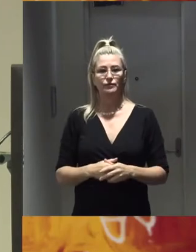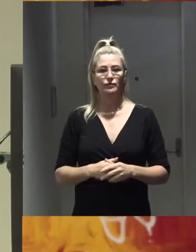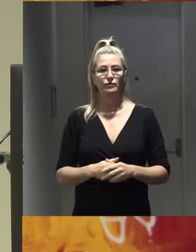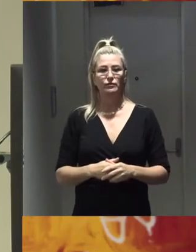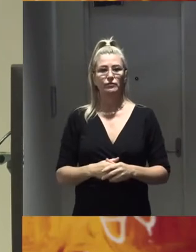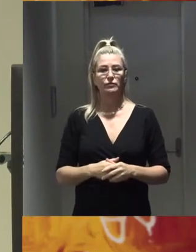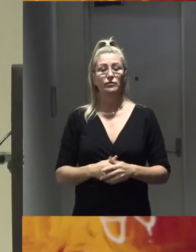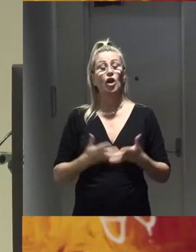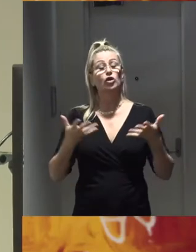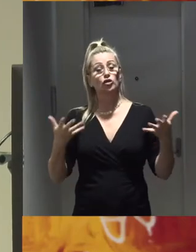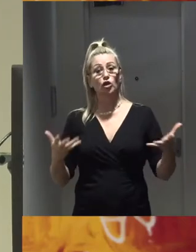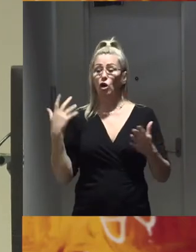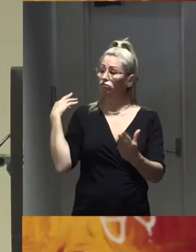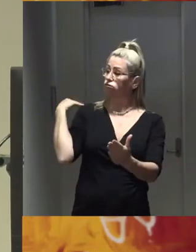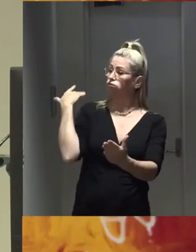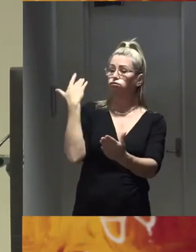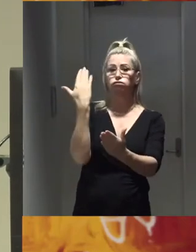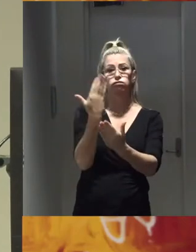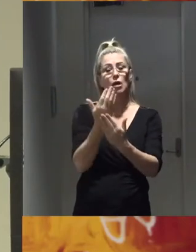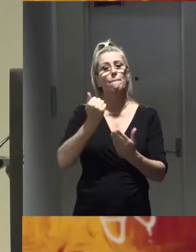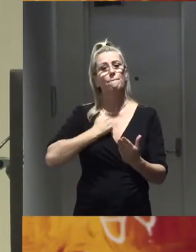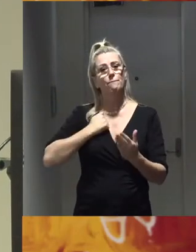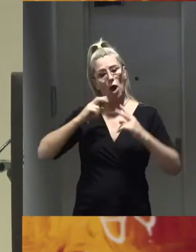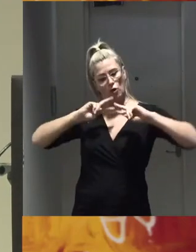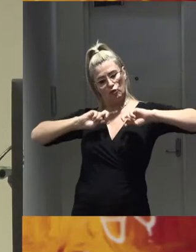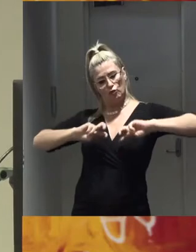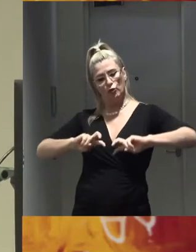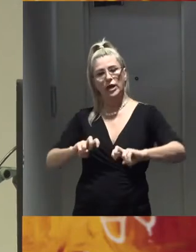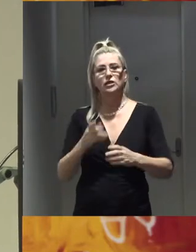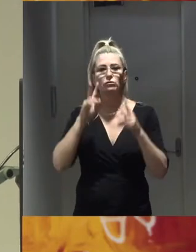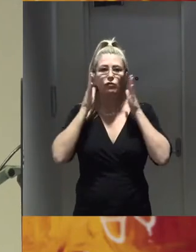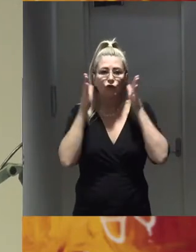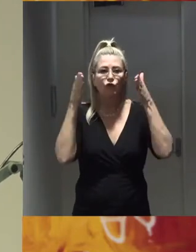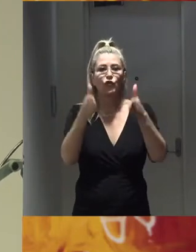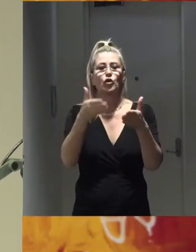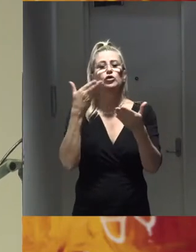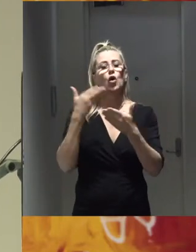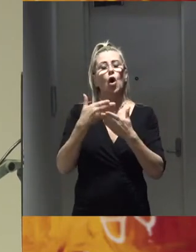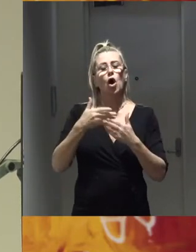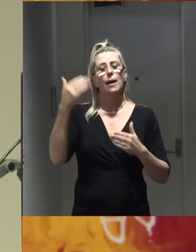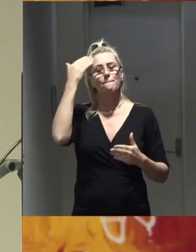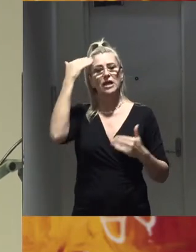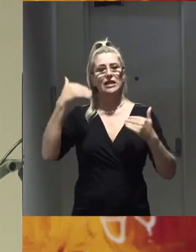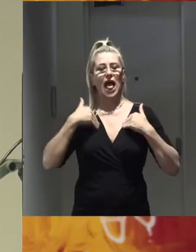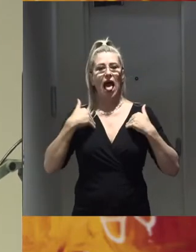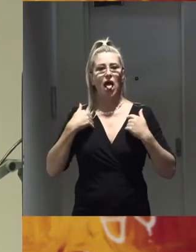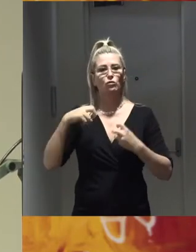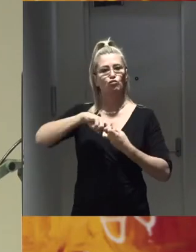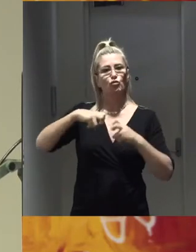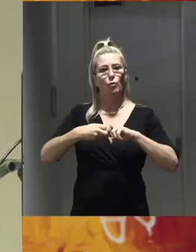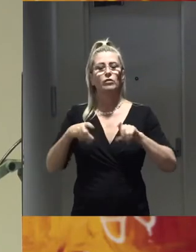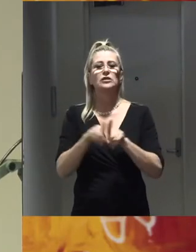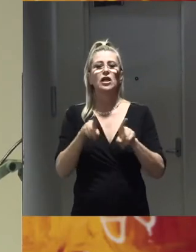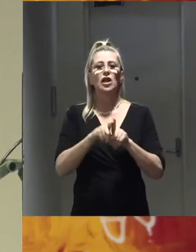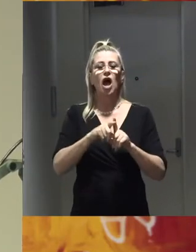Hence, over the years, much of my research has focused on studying the nature of mental health struggles such as anxiety and